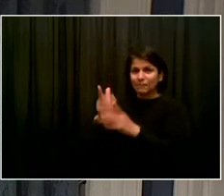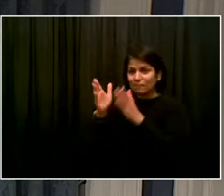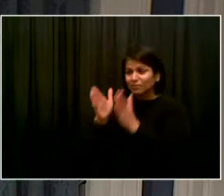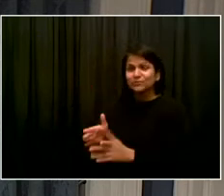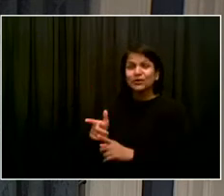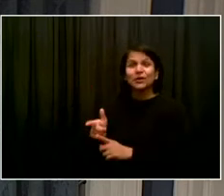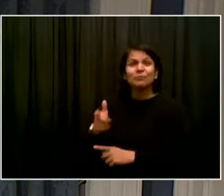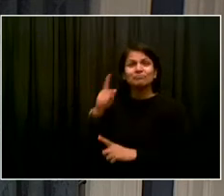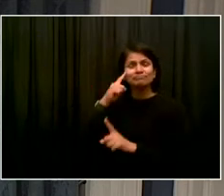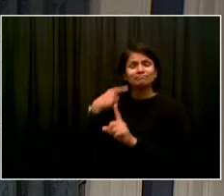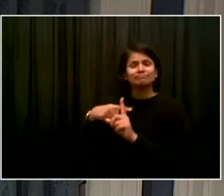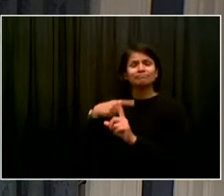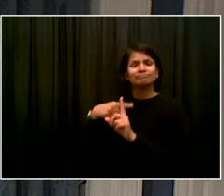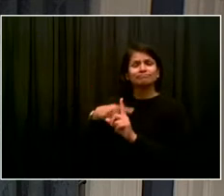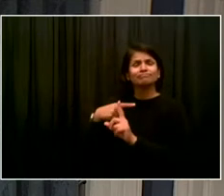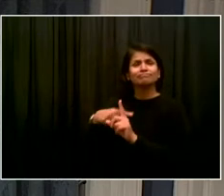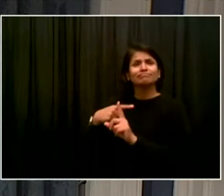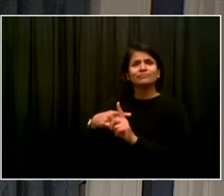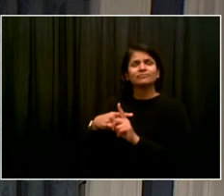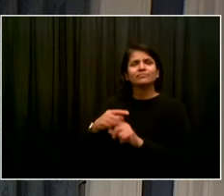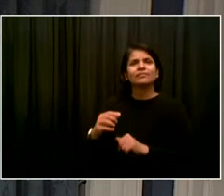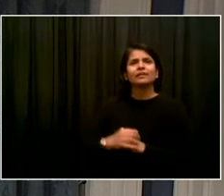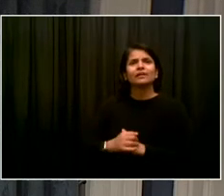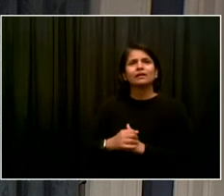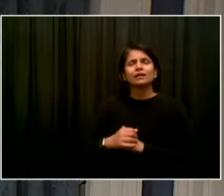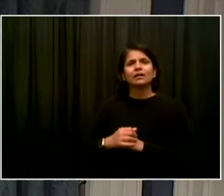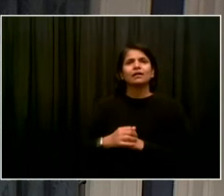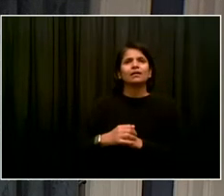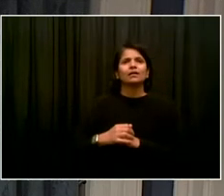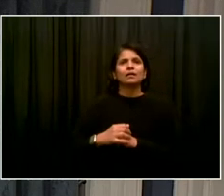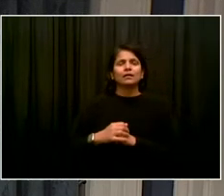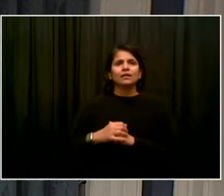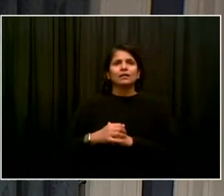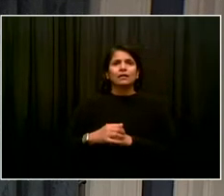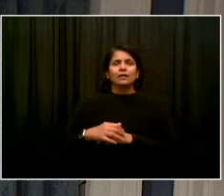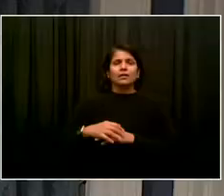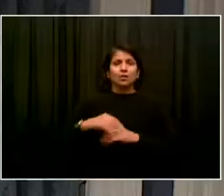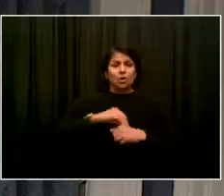through these last couple of years, mm-hmm. What keeps you hopeful?